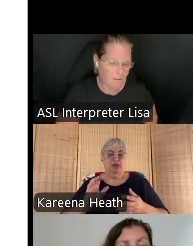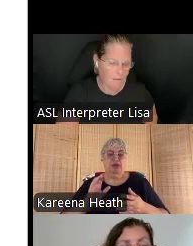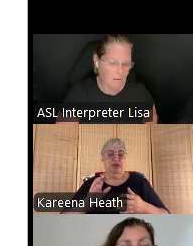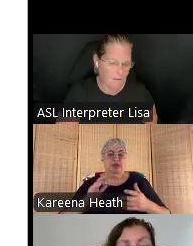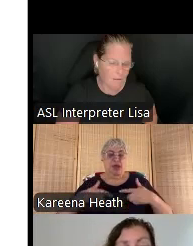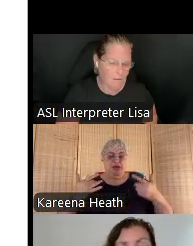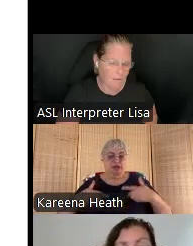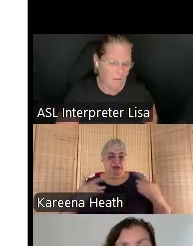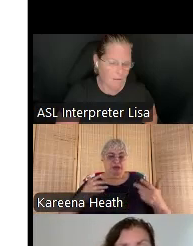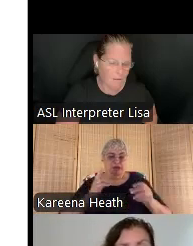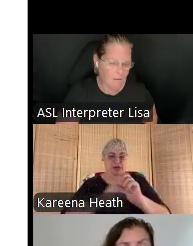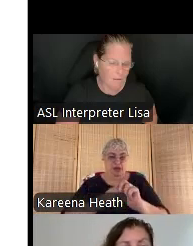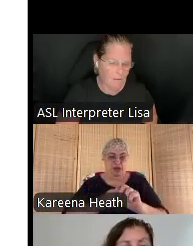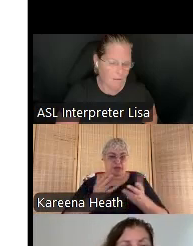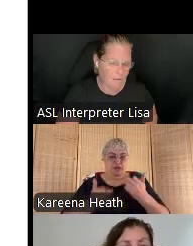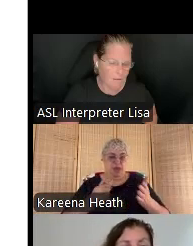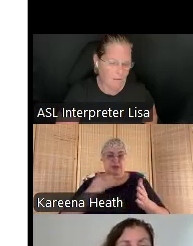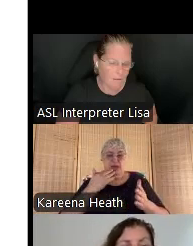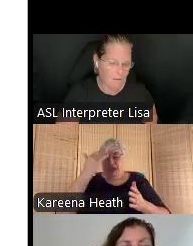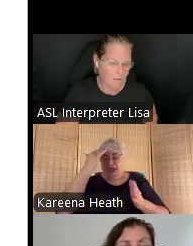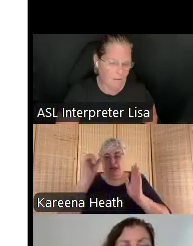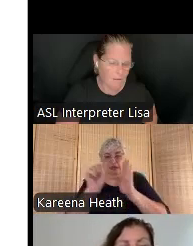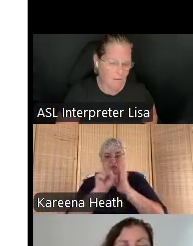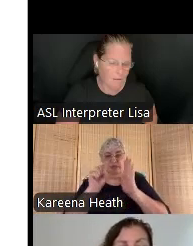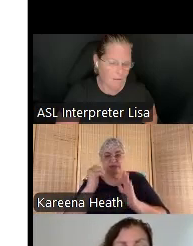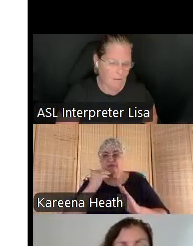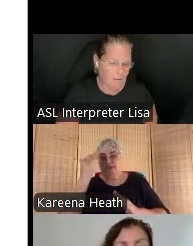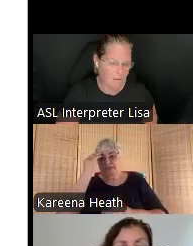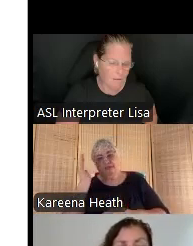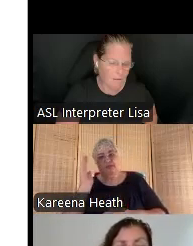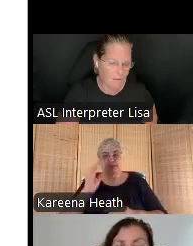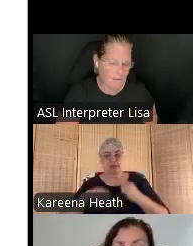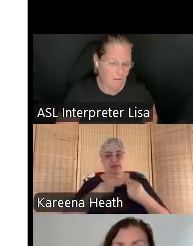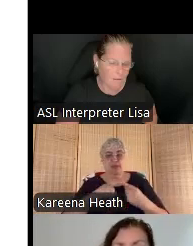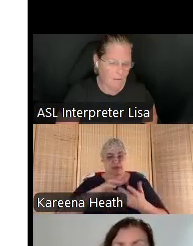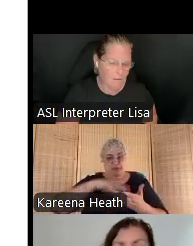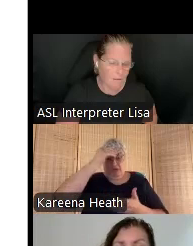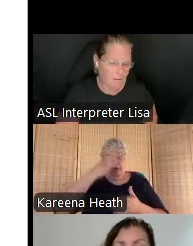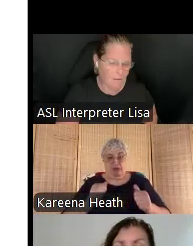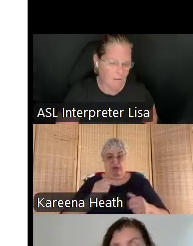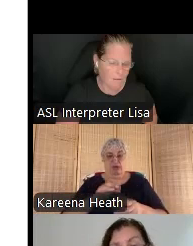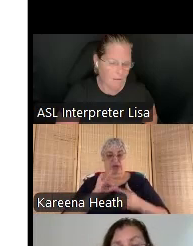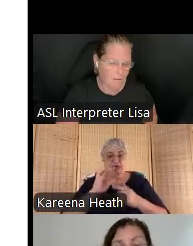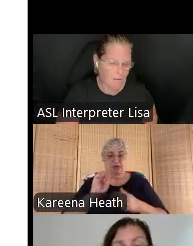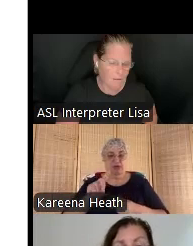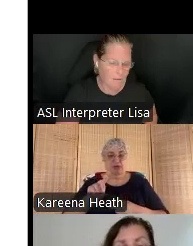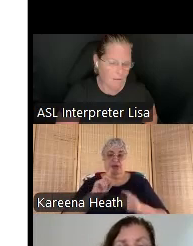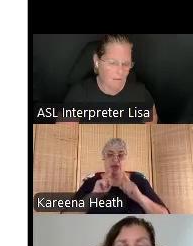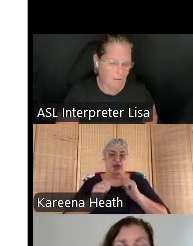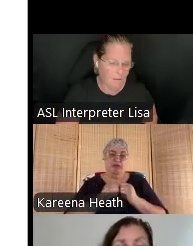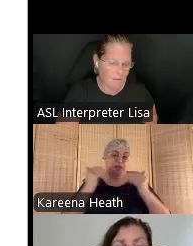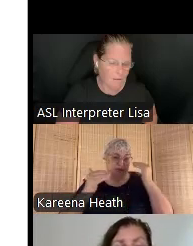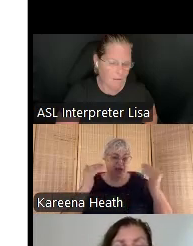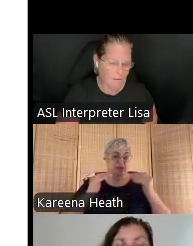in where you might have hit your head? When you were a student, were you eligible for special, if you're talking to